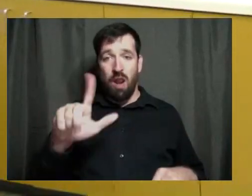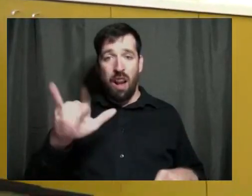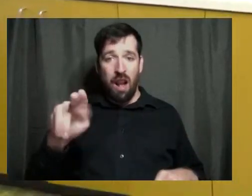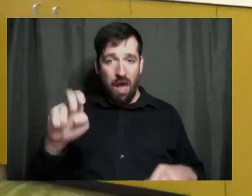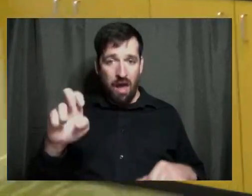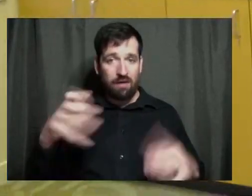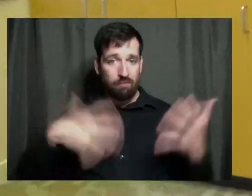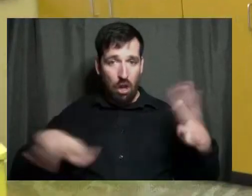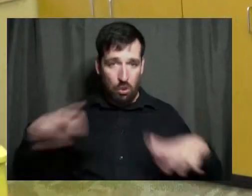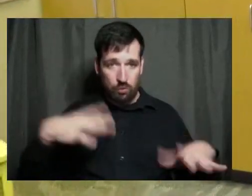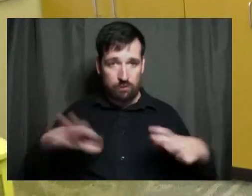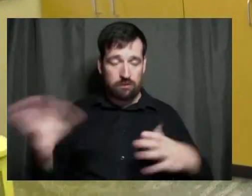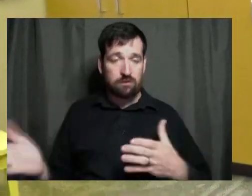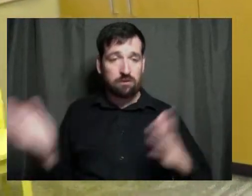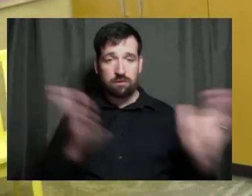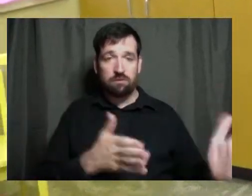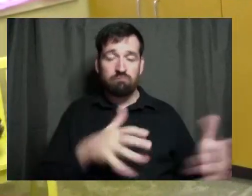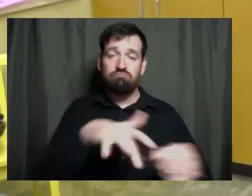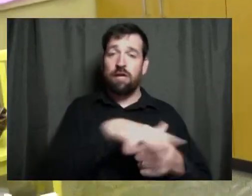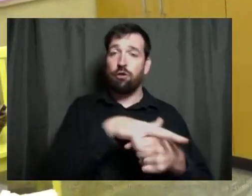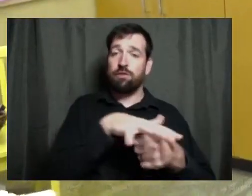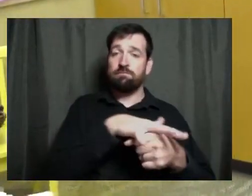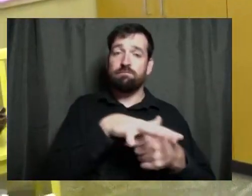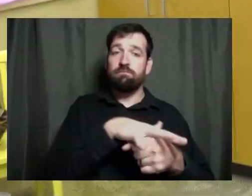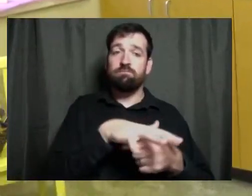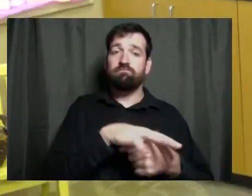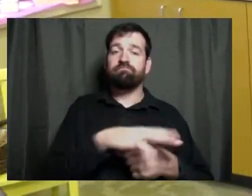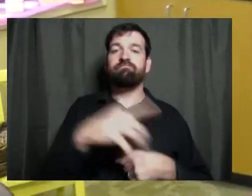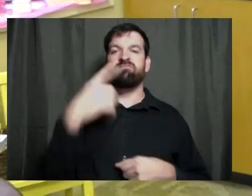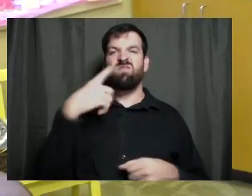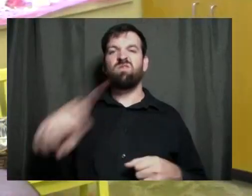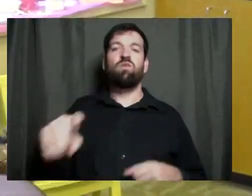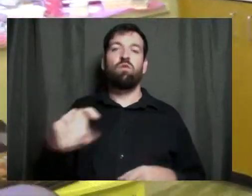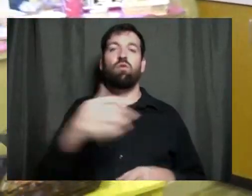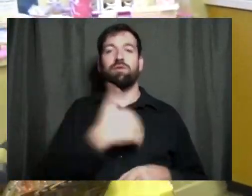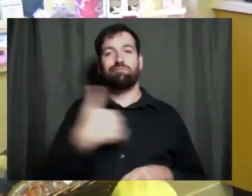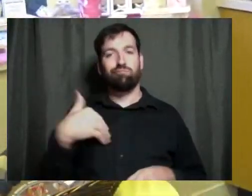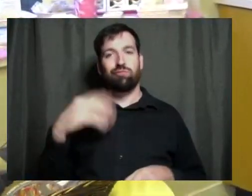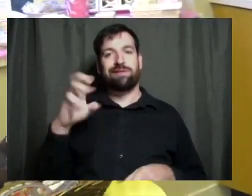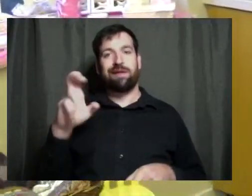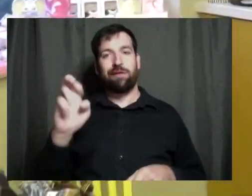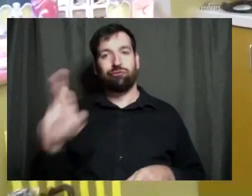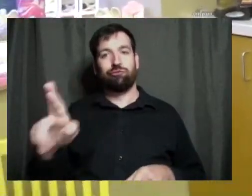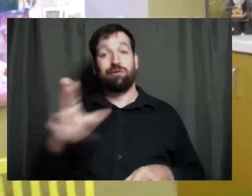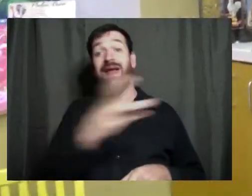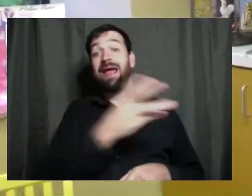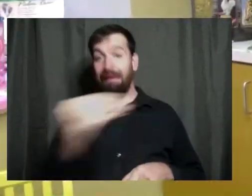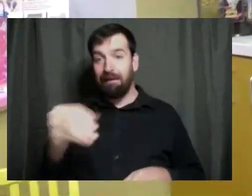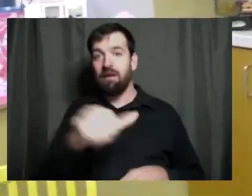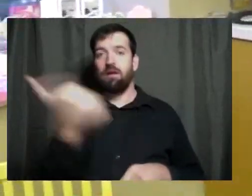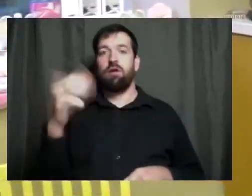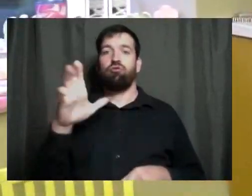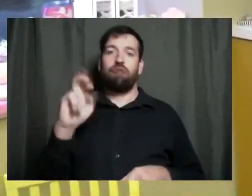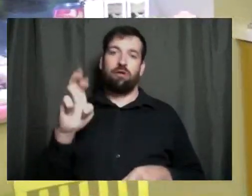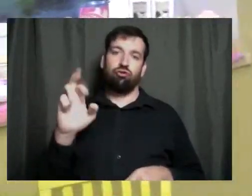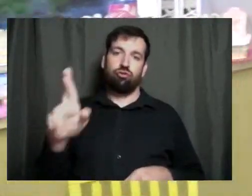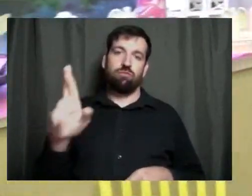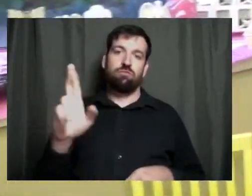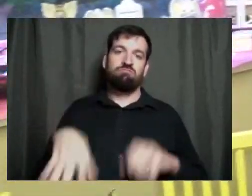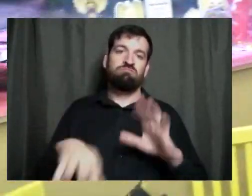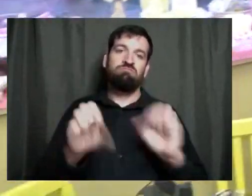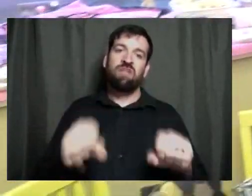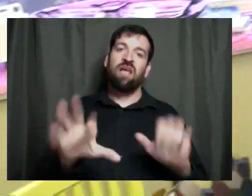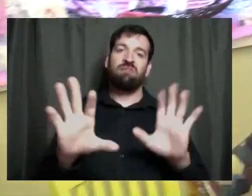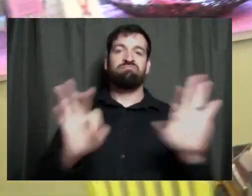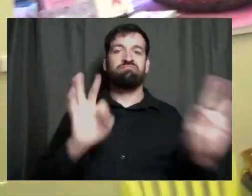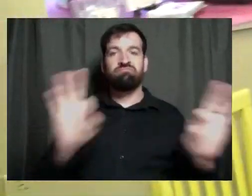here is dedicated to breast cancer and other cancers. They're able to pick up tokens or pins